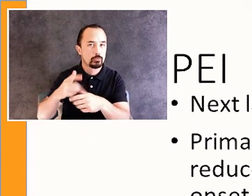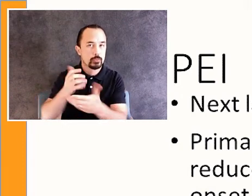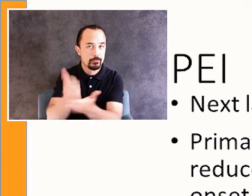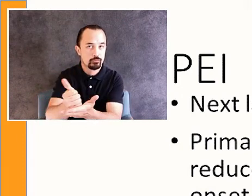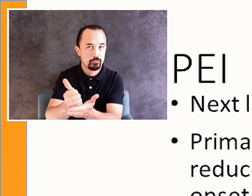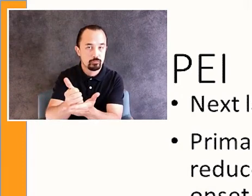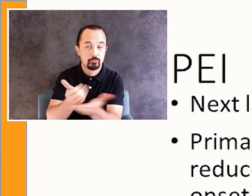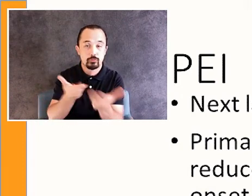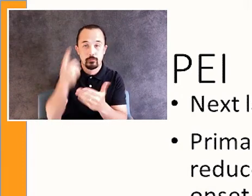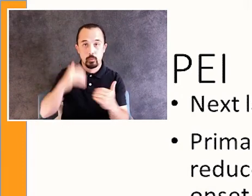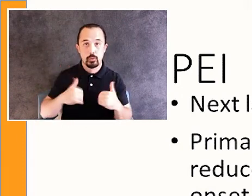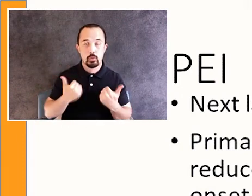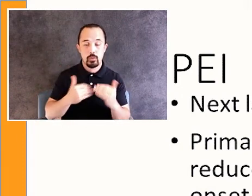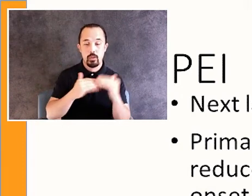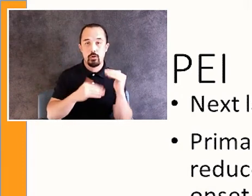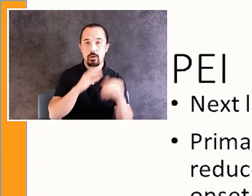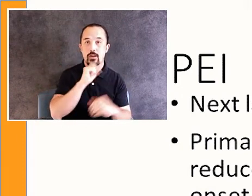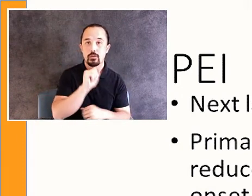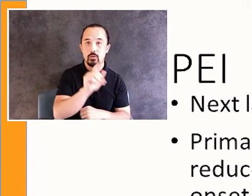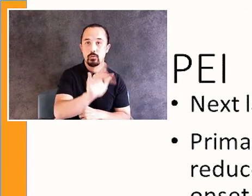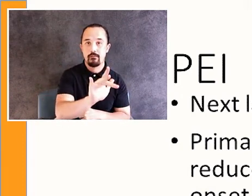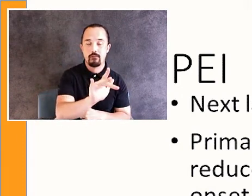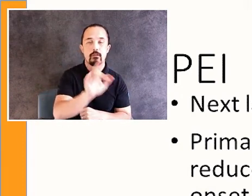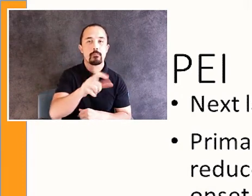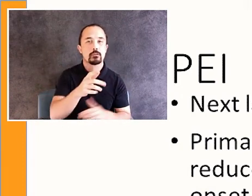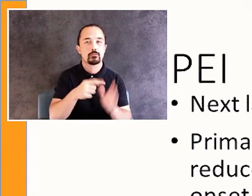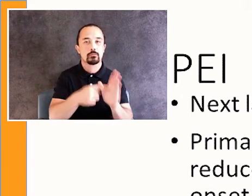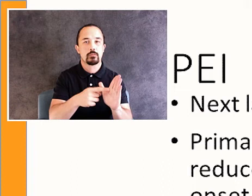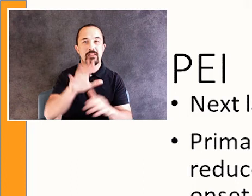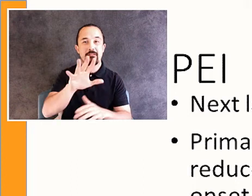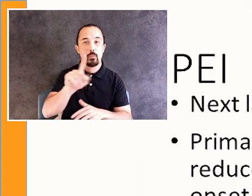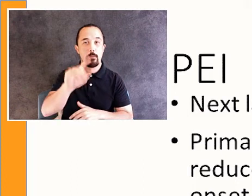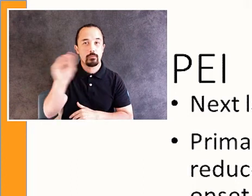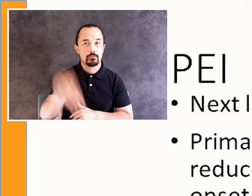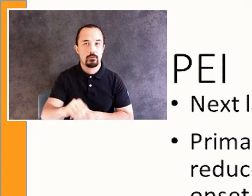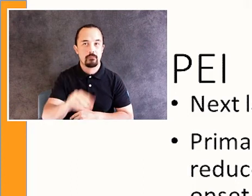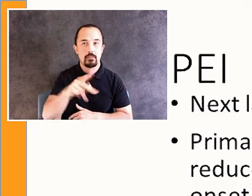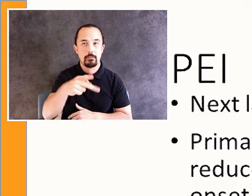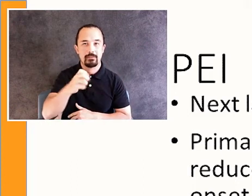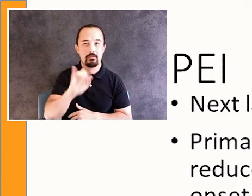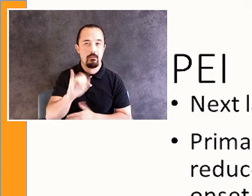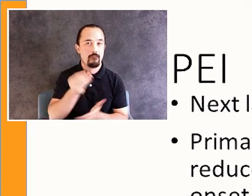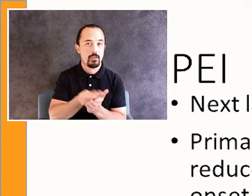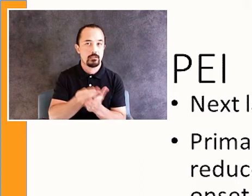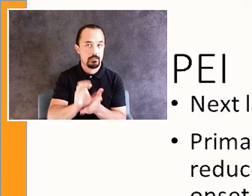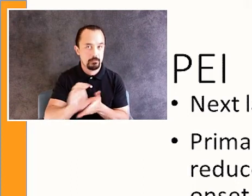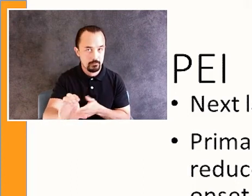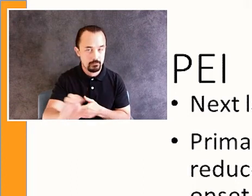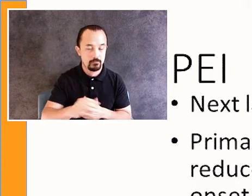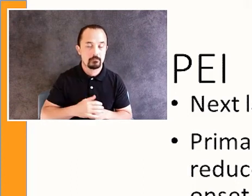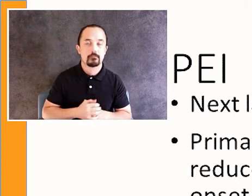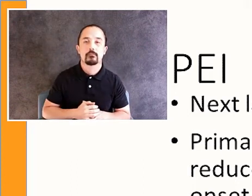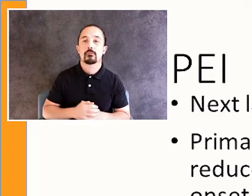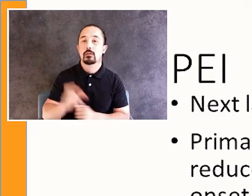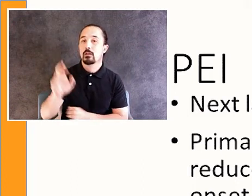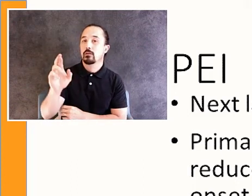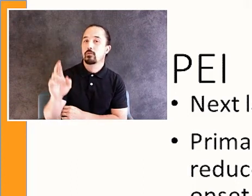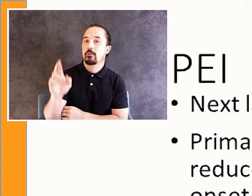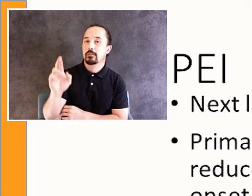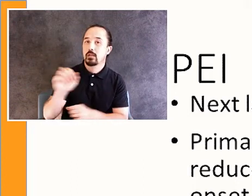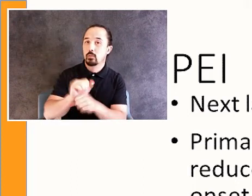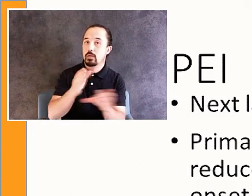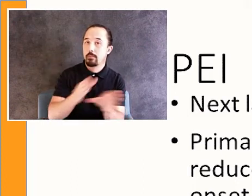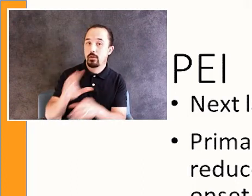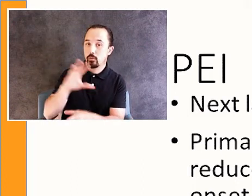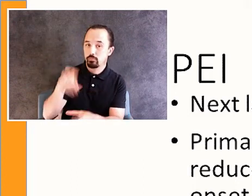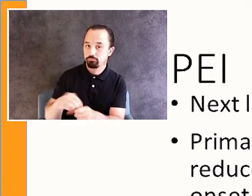Services for youth under the age of 25 have to represent 51% of the PEI funding. Riverside's work plans